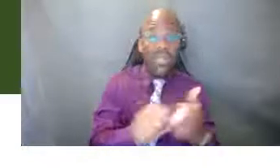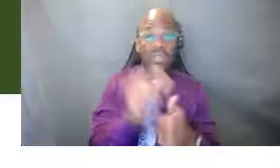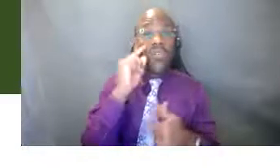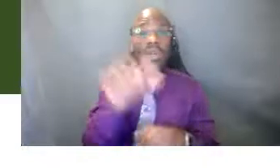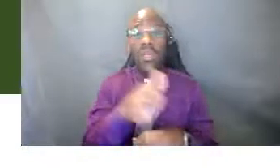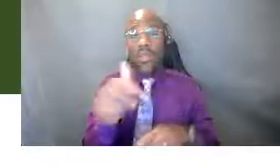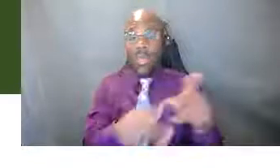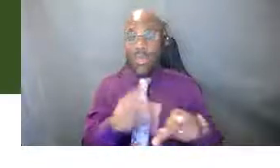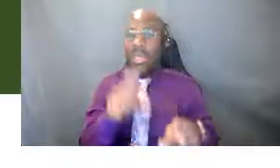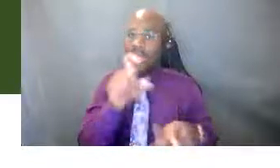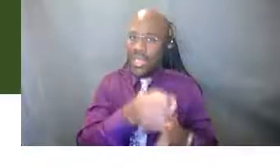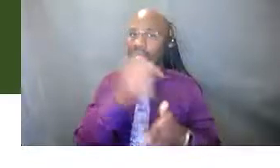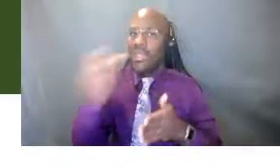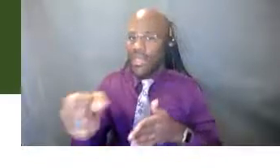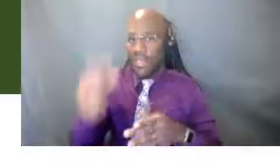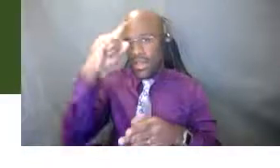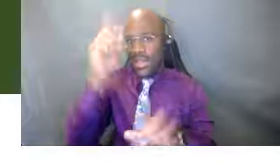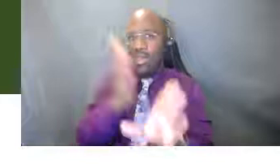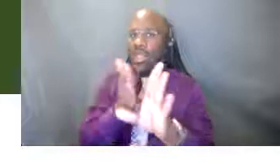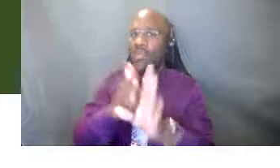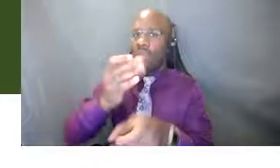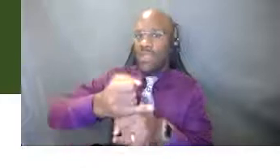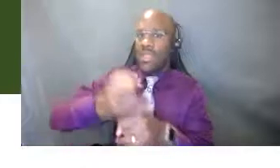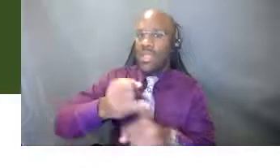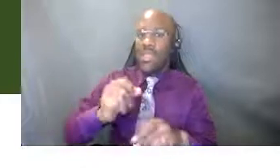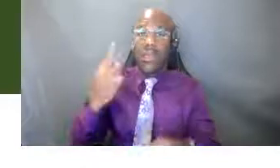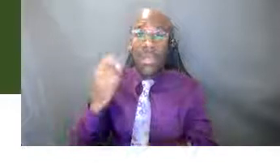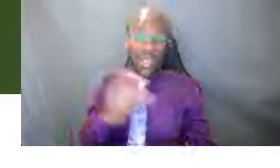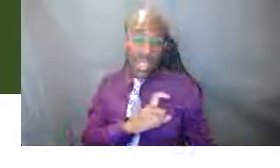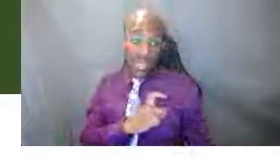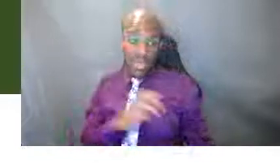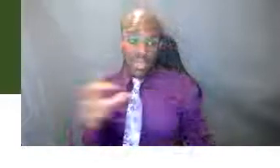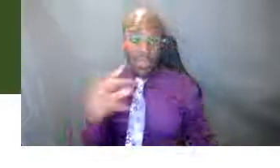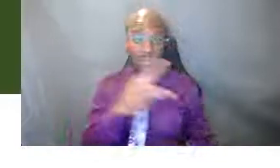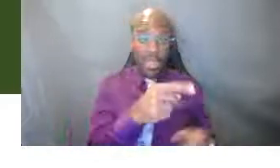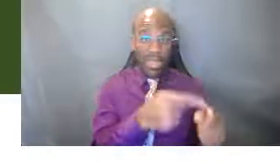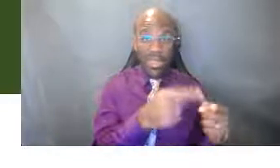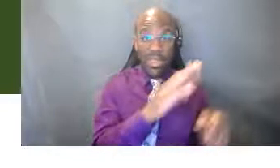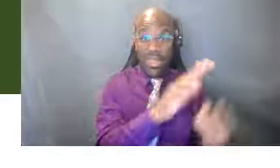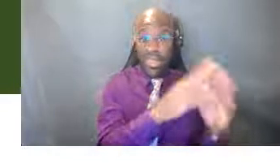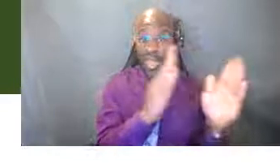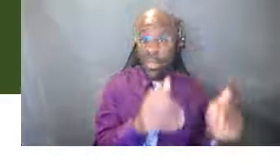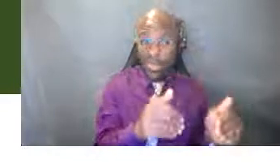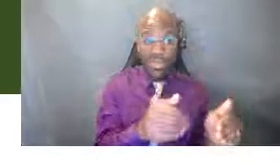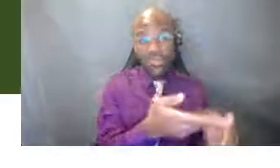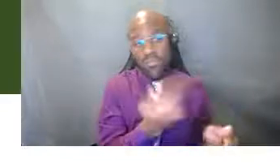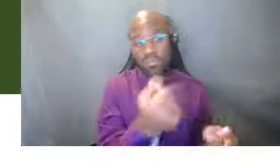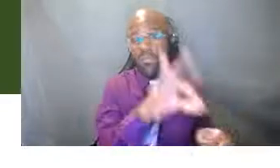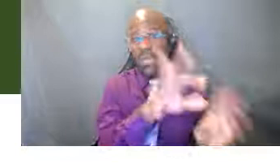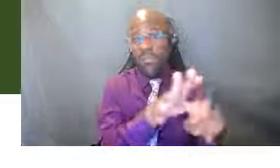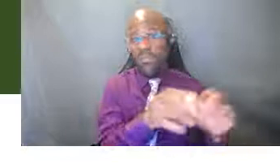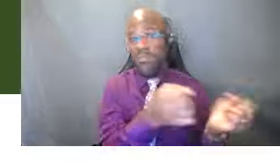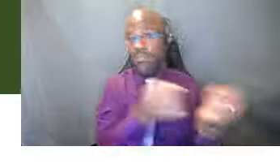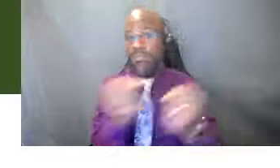facility. But the police would not enter the home to transport him to the facility because he wasn't committing a